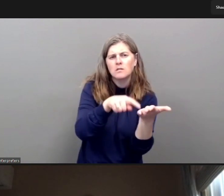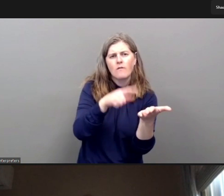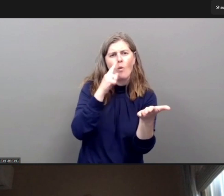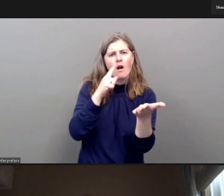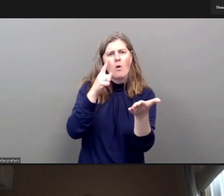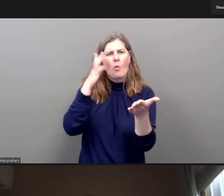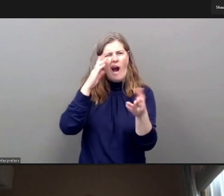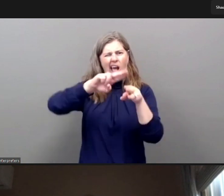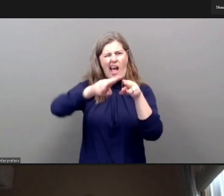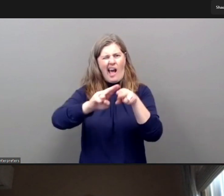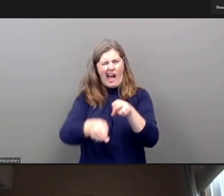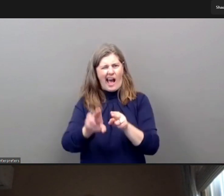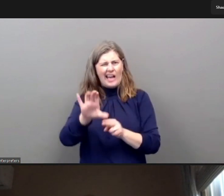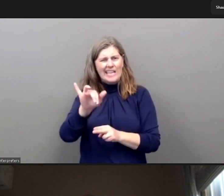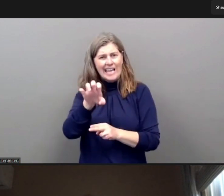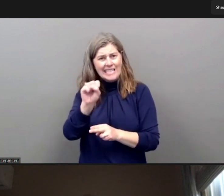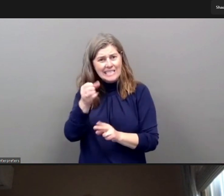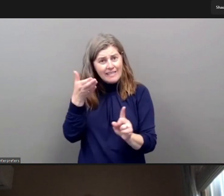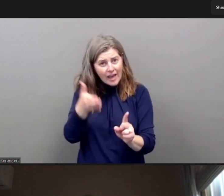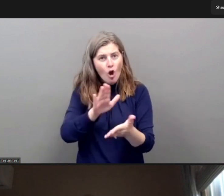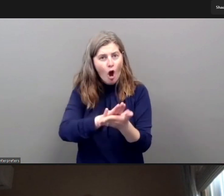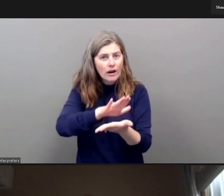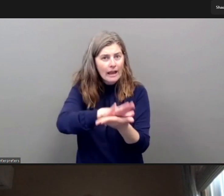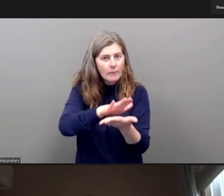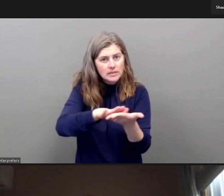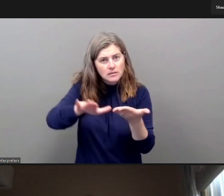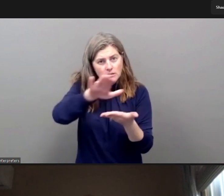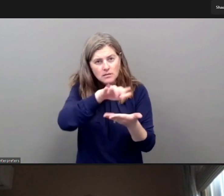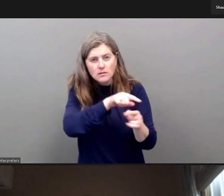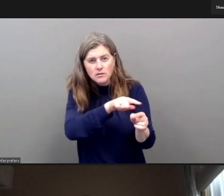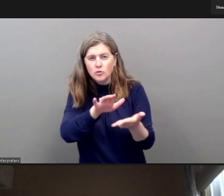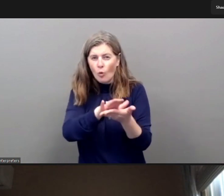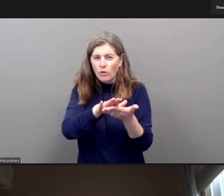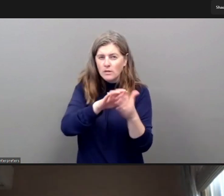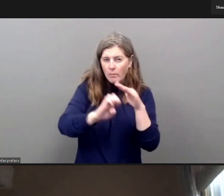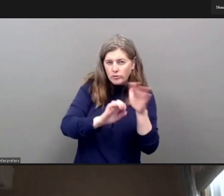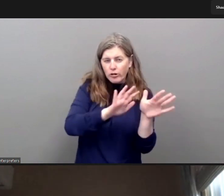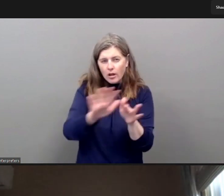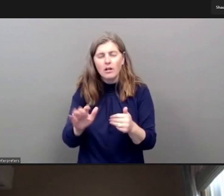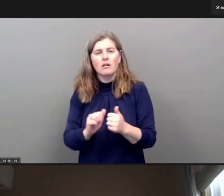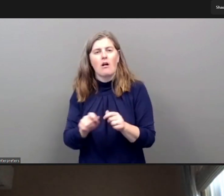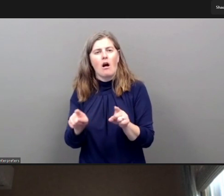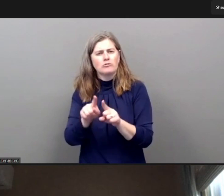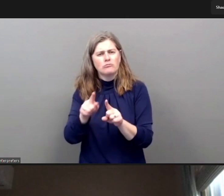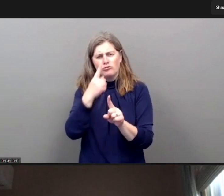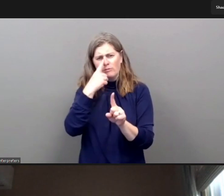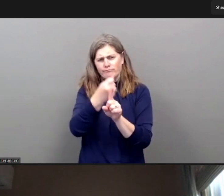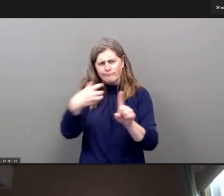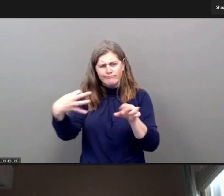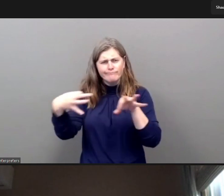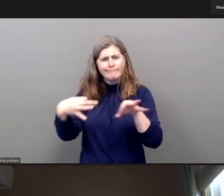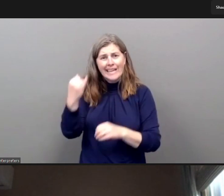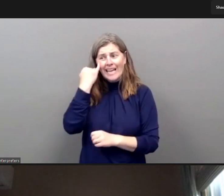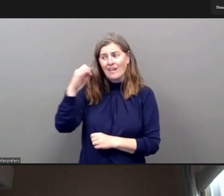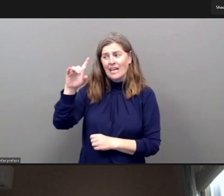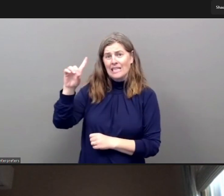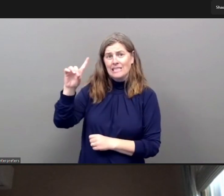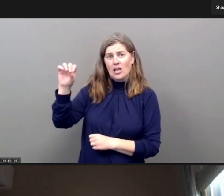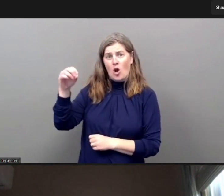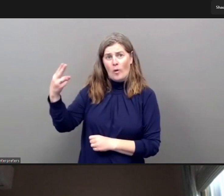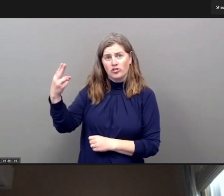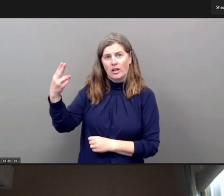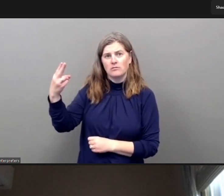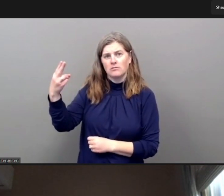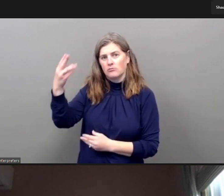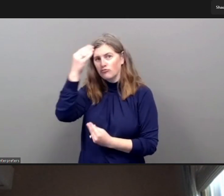in cases that reported on campus, and also if you could also have an understanding or could explain to us if DOH does report numbers